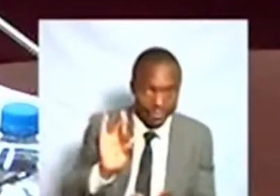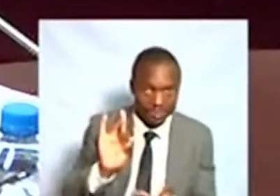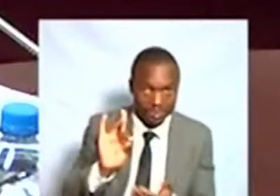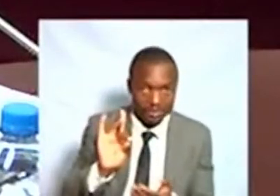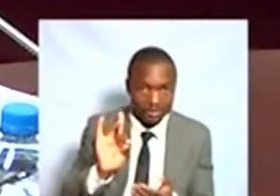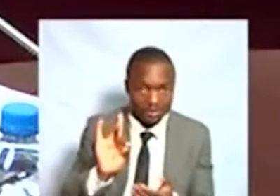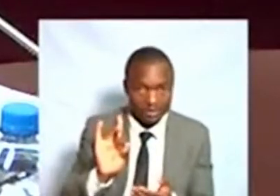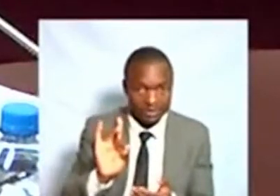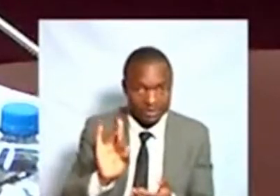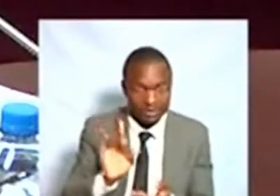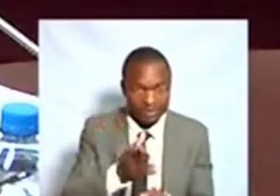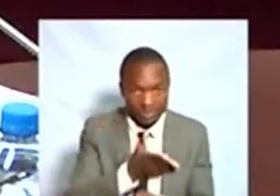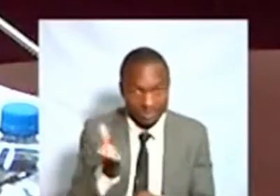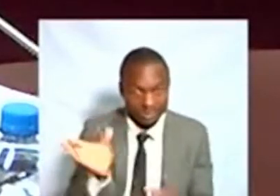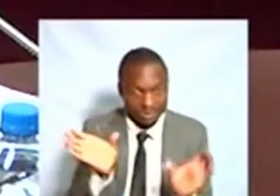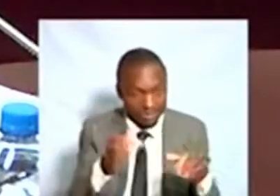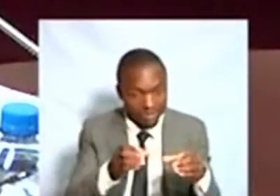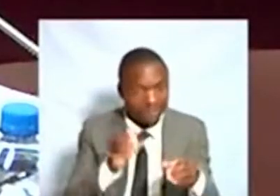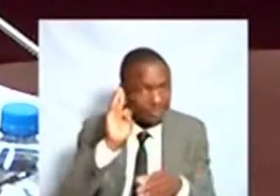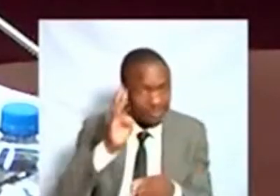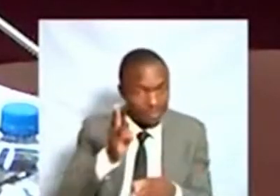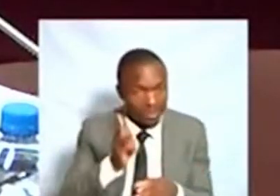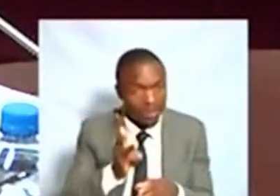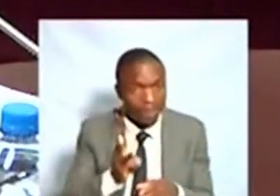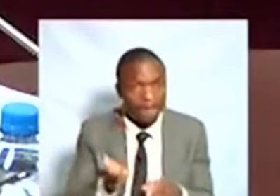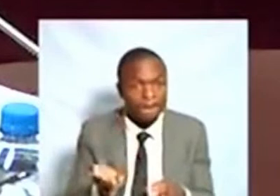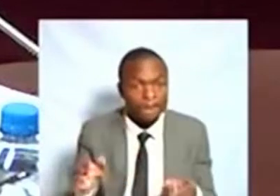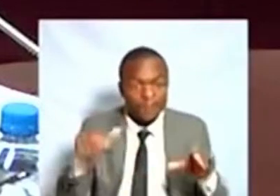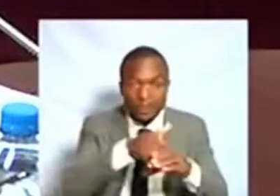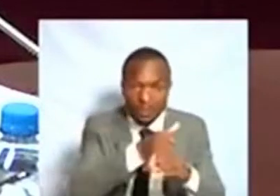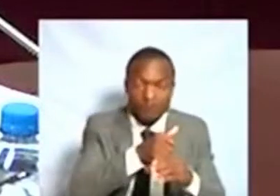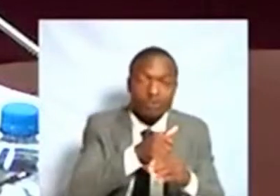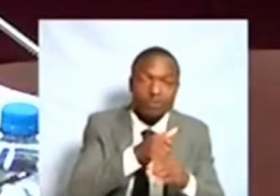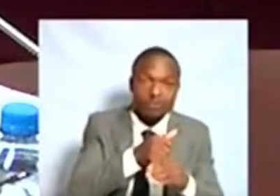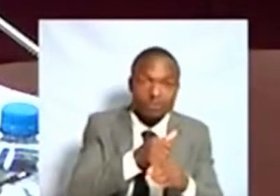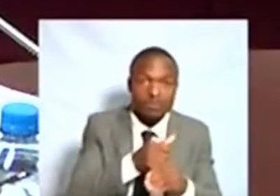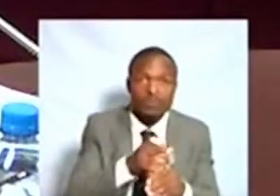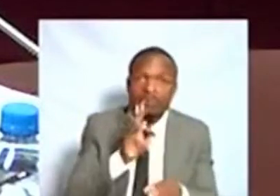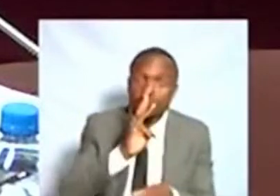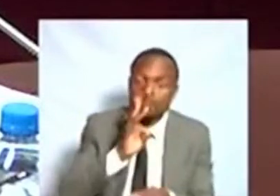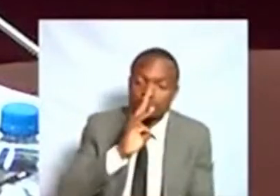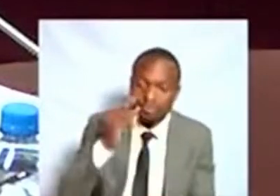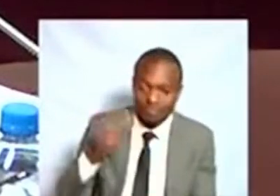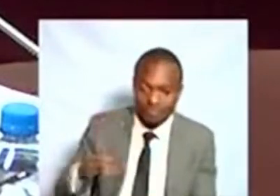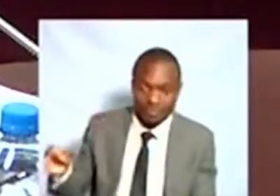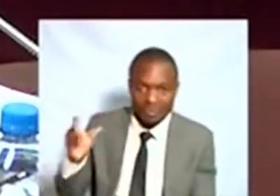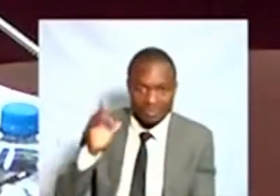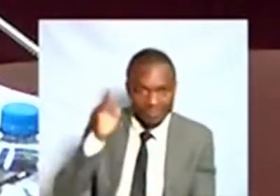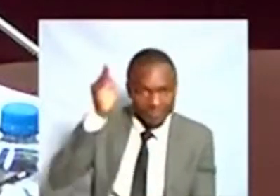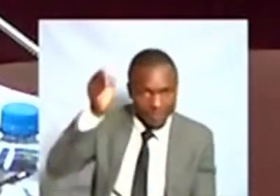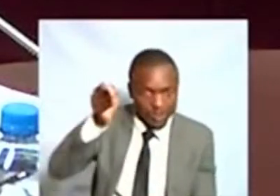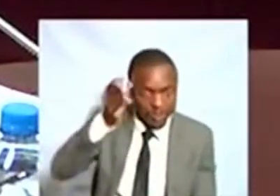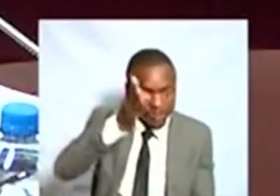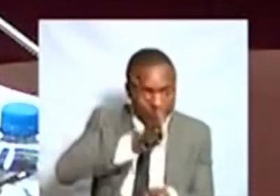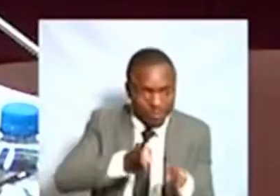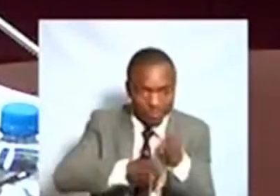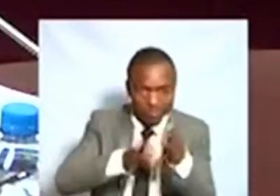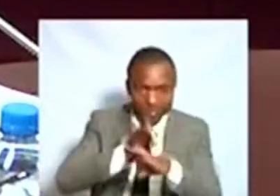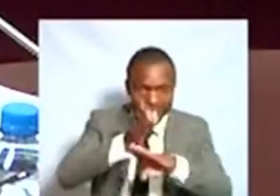measure. The Council will endeavor to include water and sanitation facilities for future building